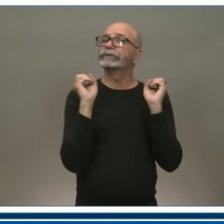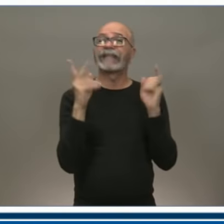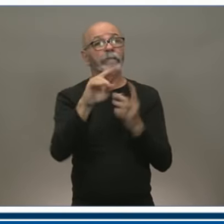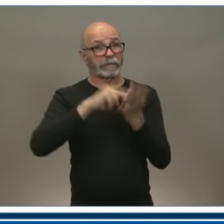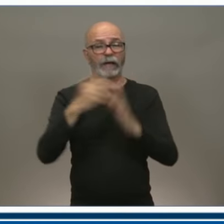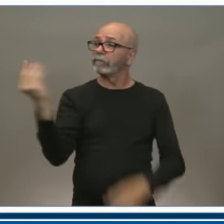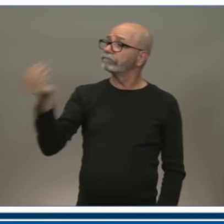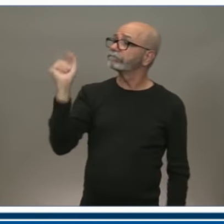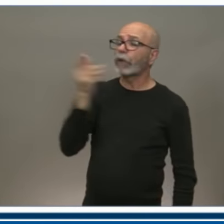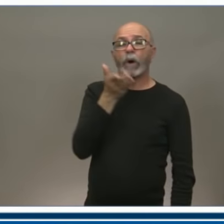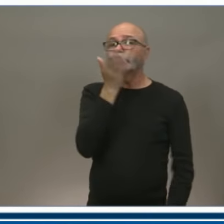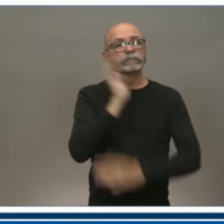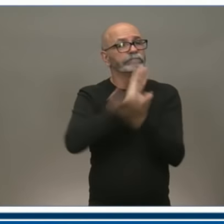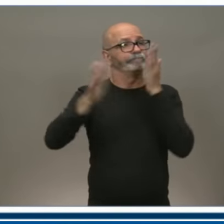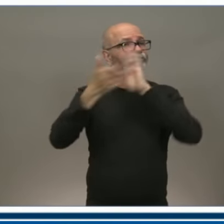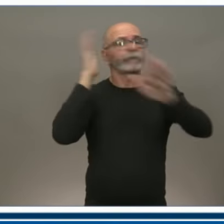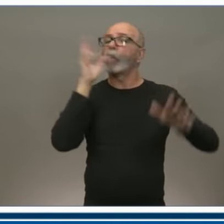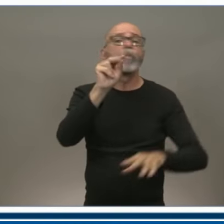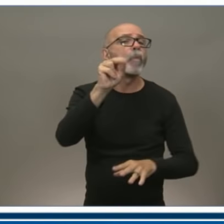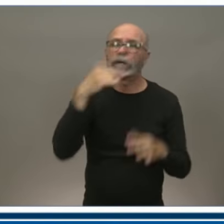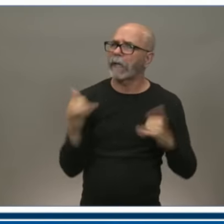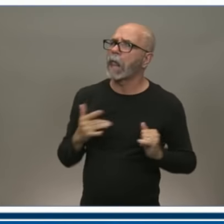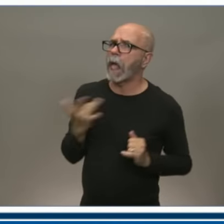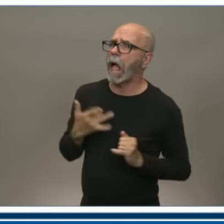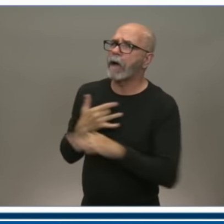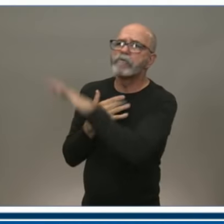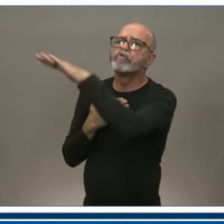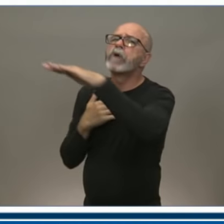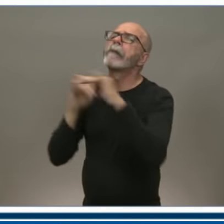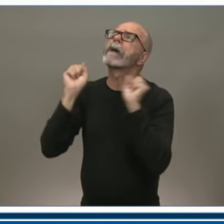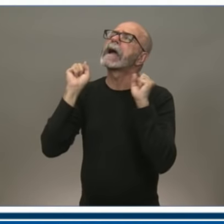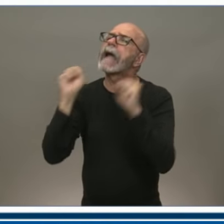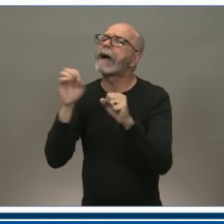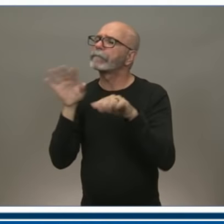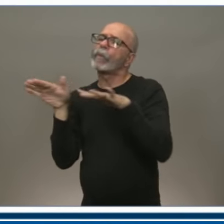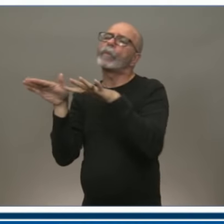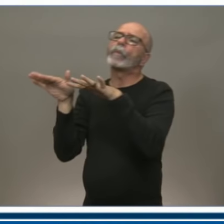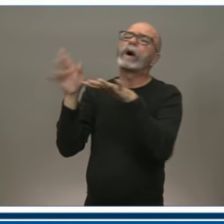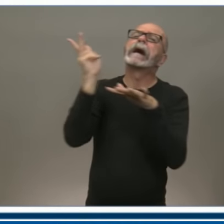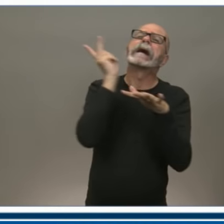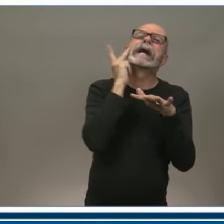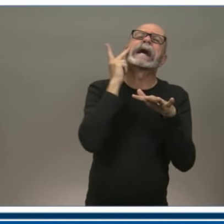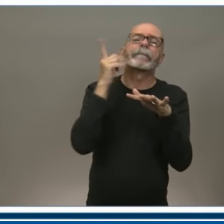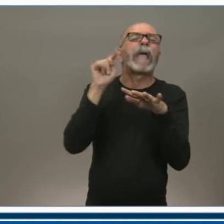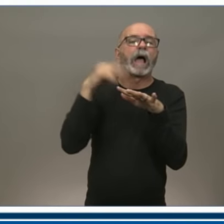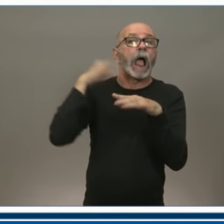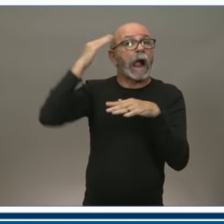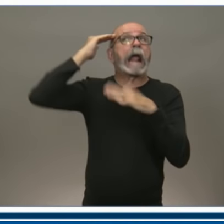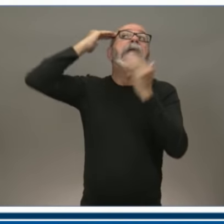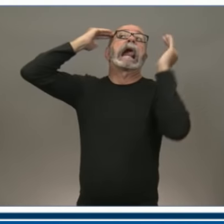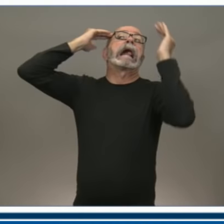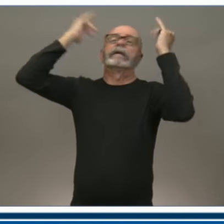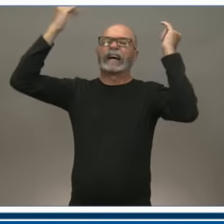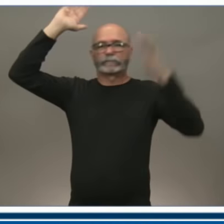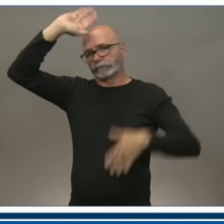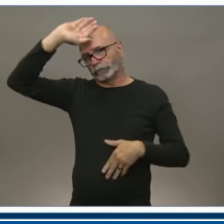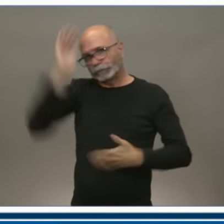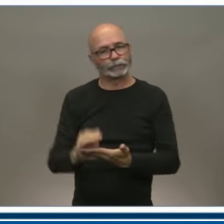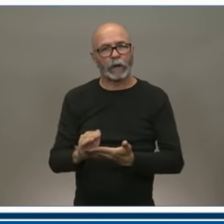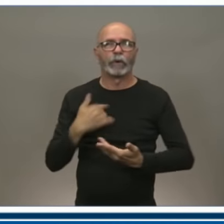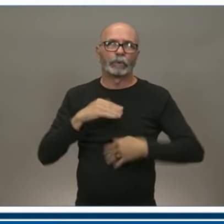test and keep an eye on people who may have been exposed. But certainly, I'm less anxious and less concerned that there's the potential for